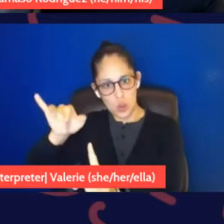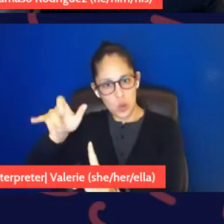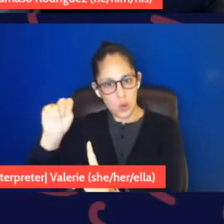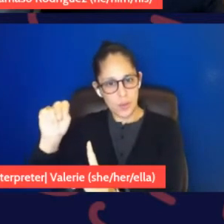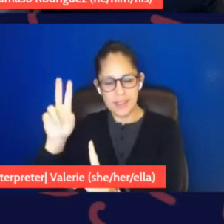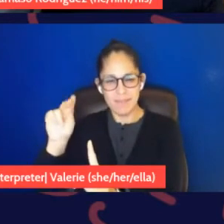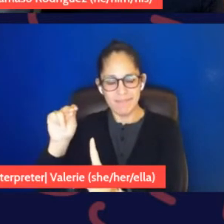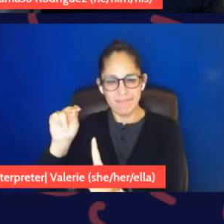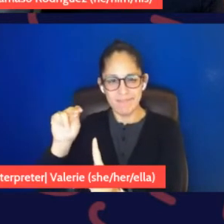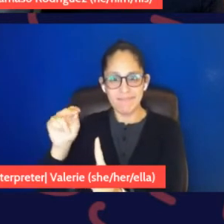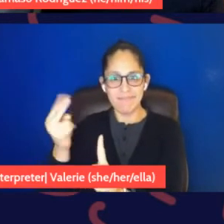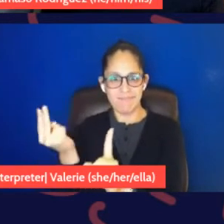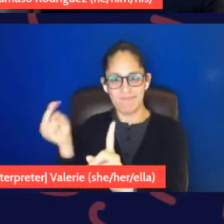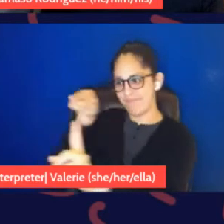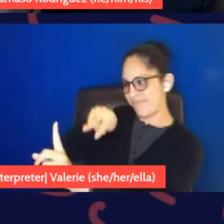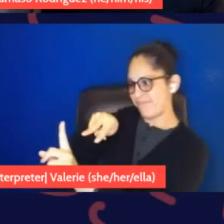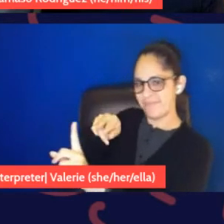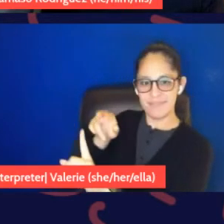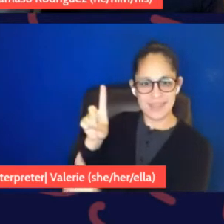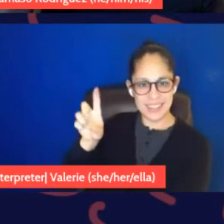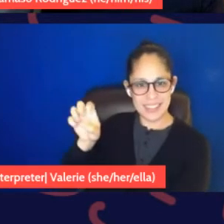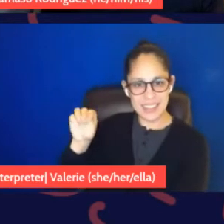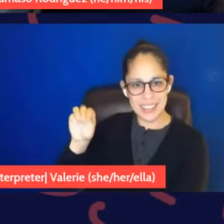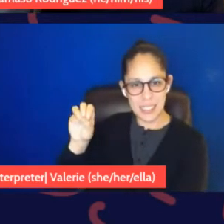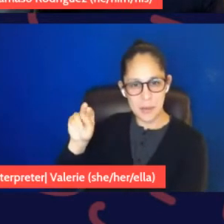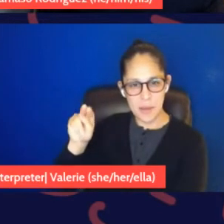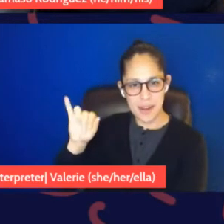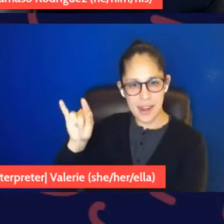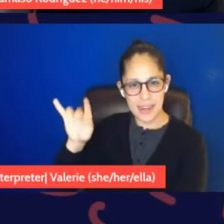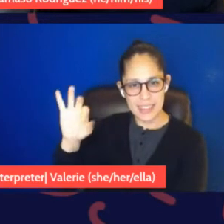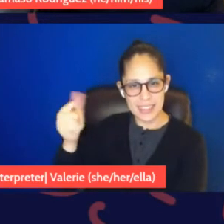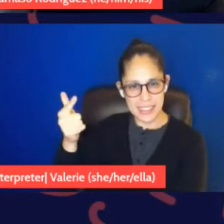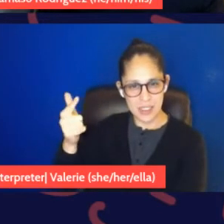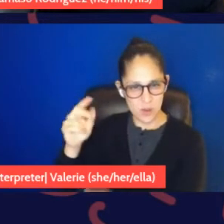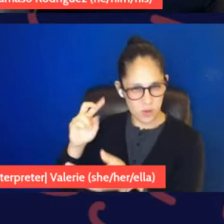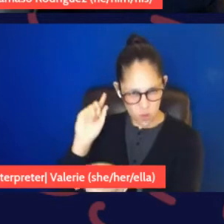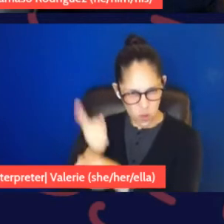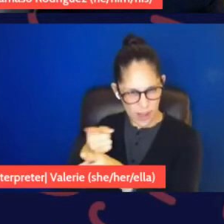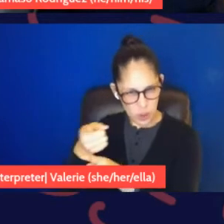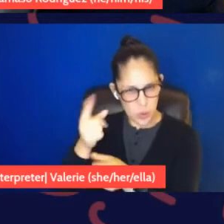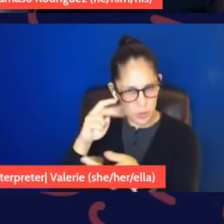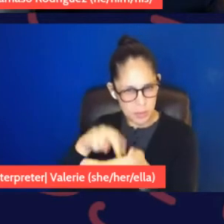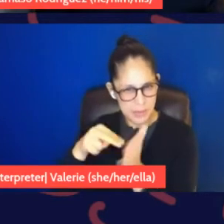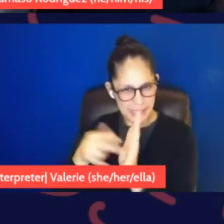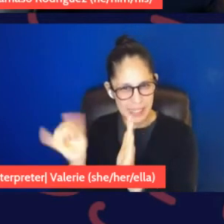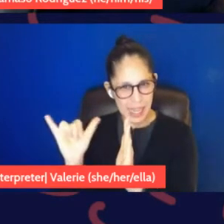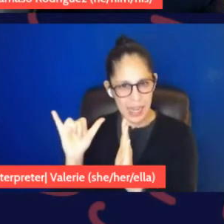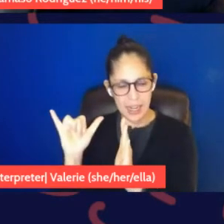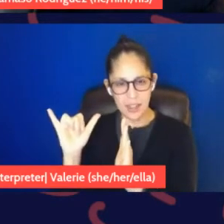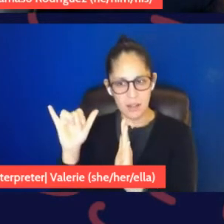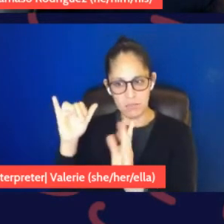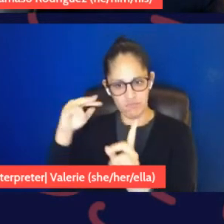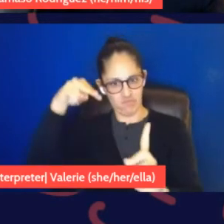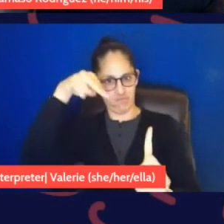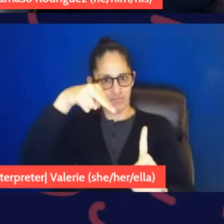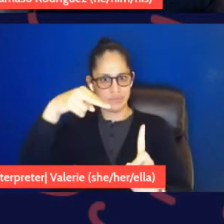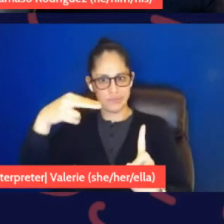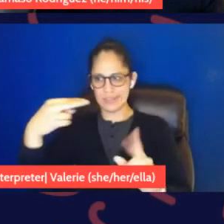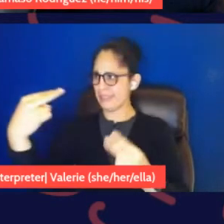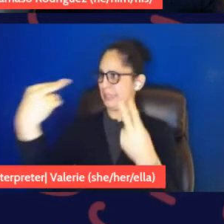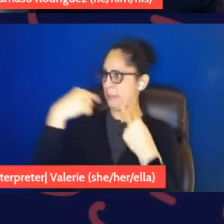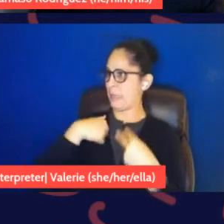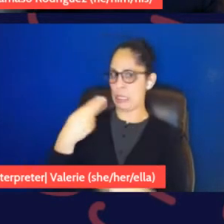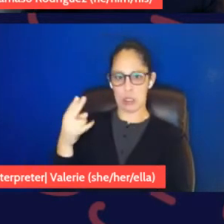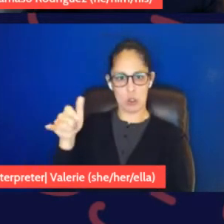correctly. But is that what you would say? Like creating a monster, as if you don't see me as a human now,